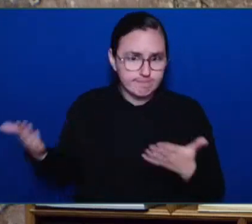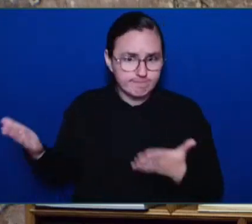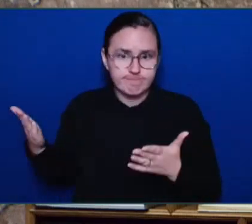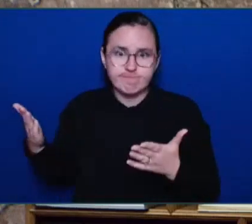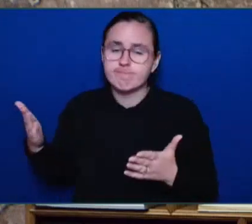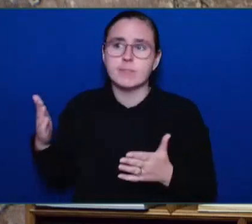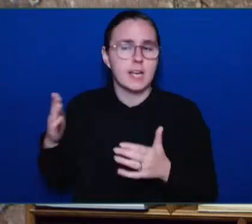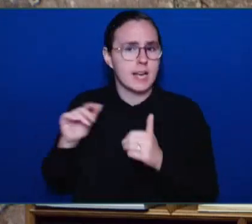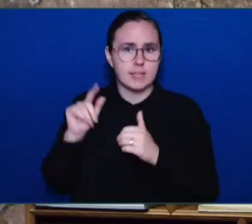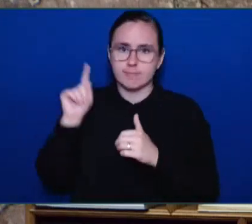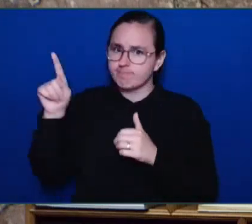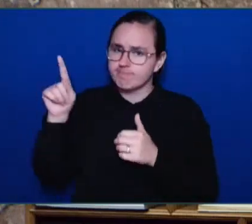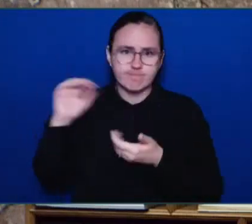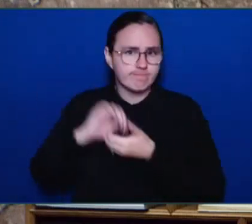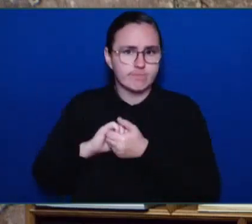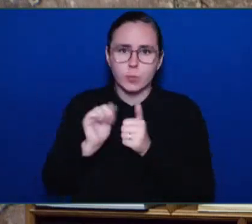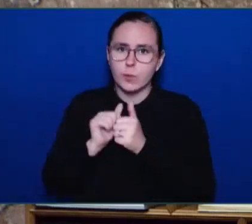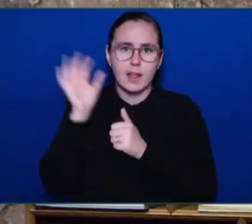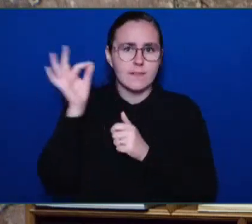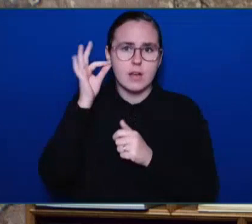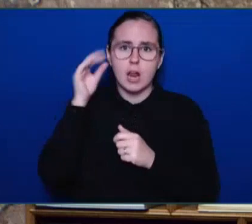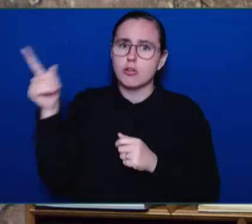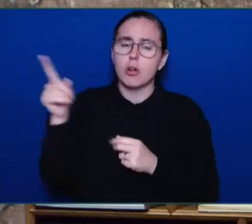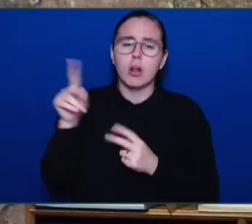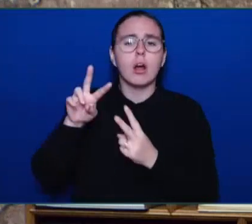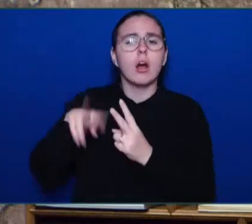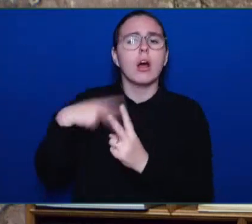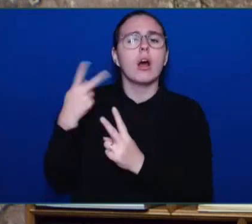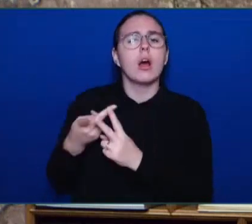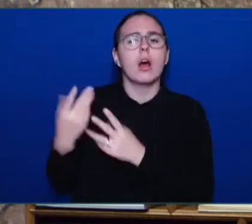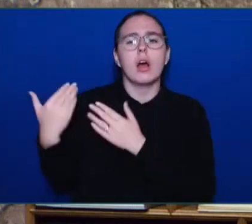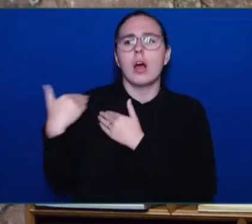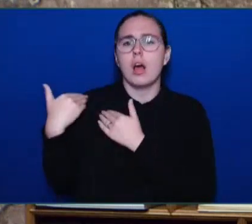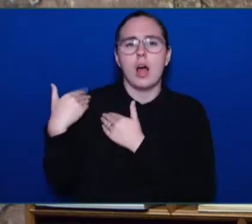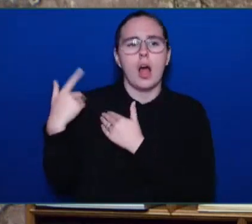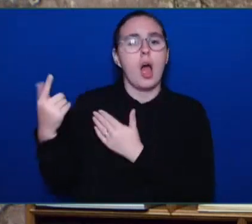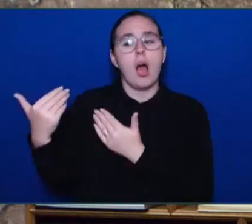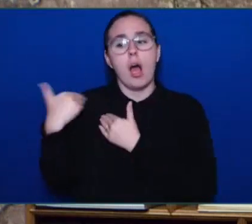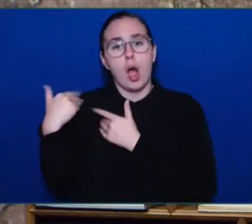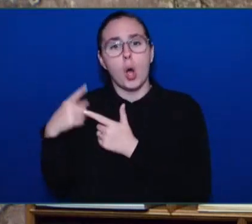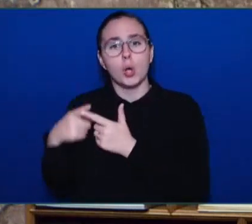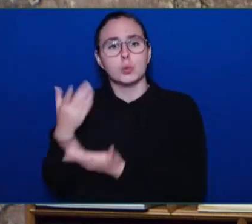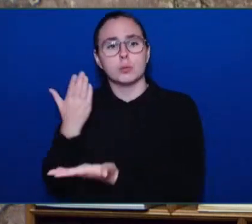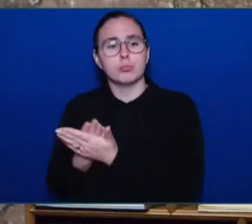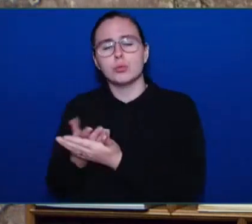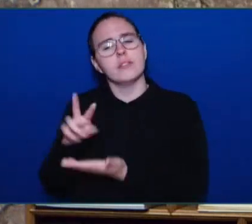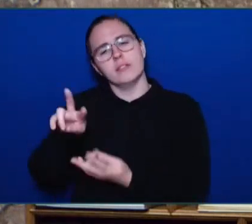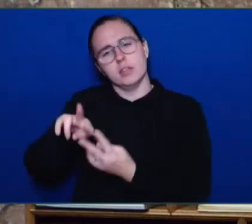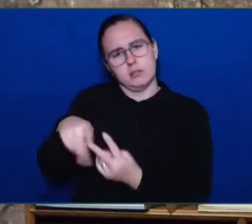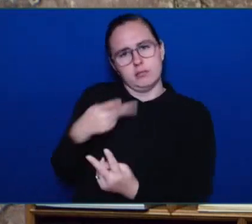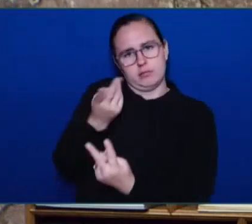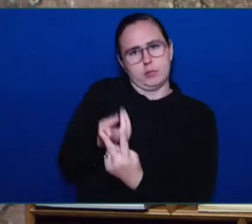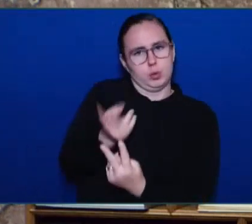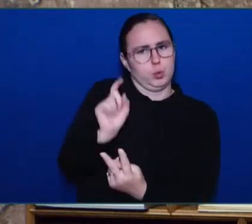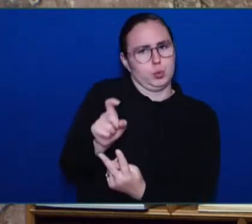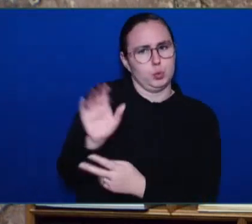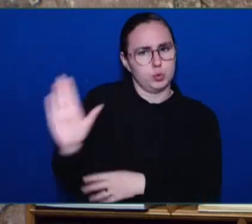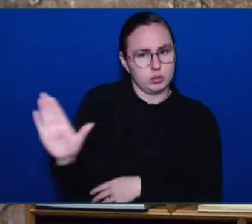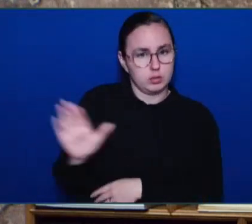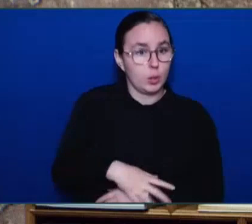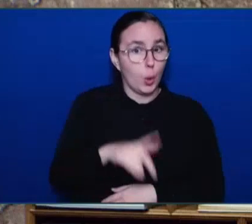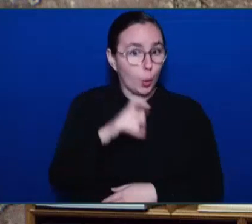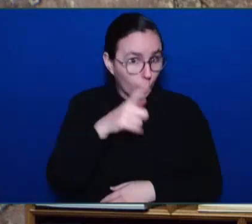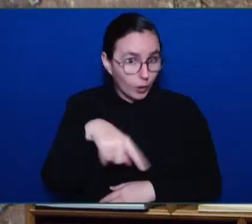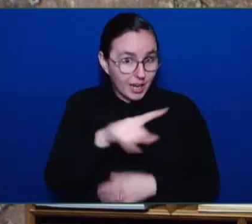and so that those who pose a danger are not released. And I can assure the member that we will